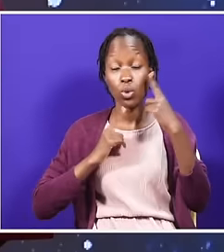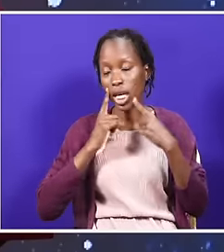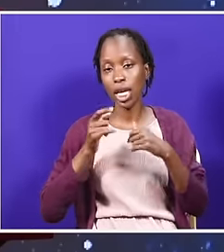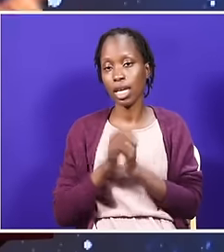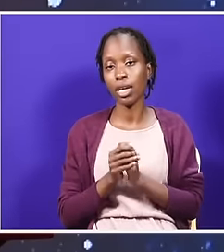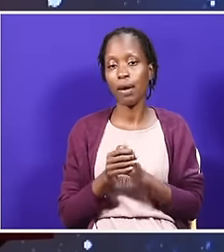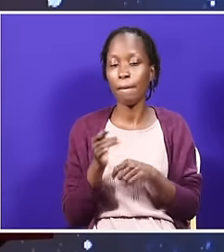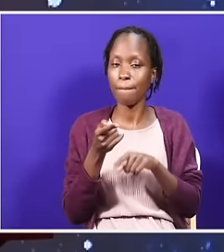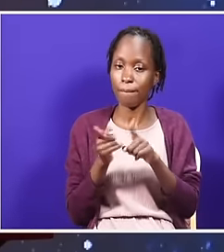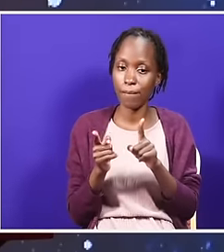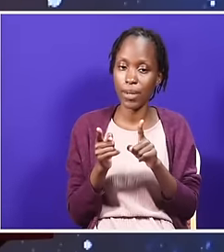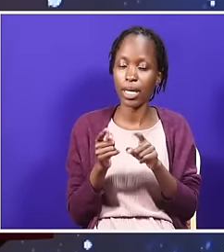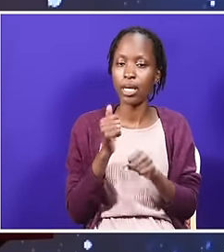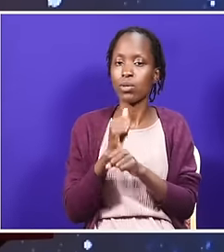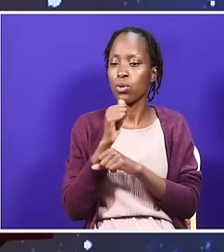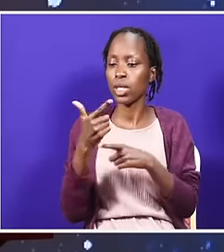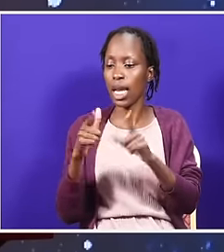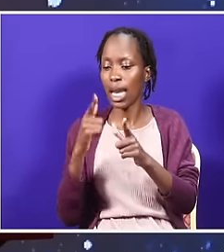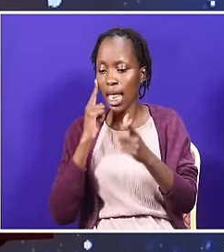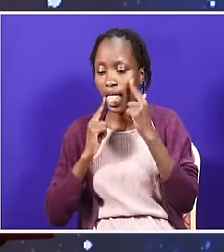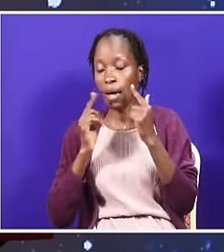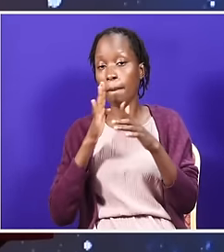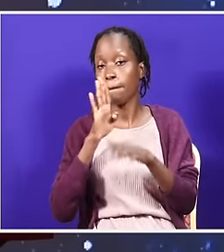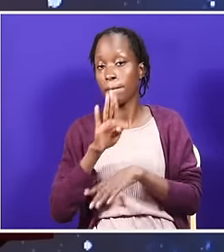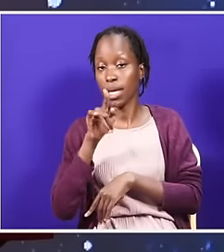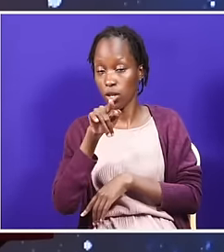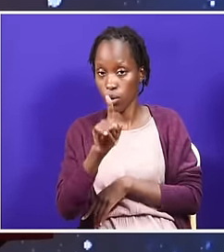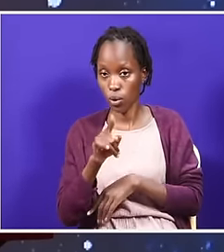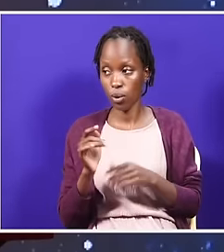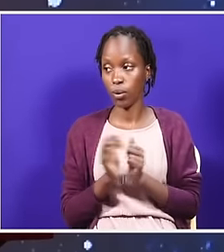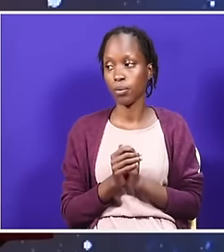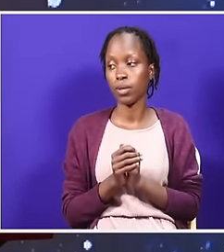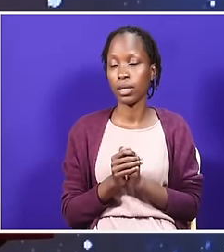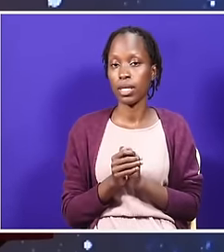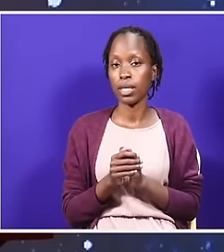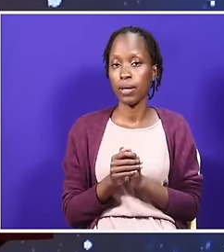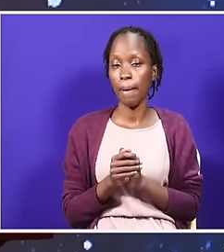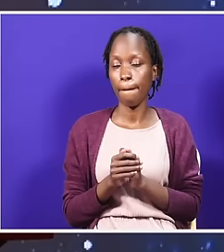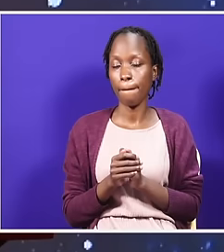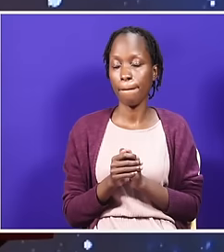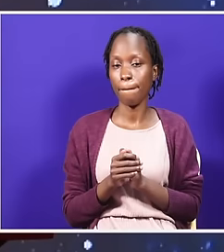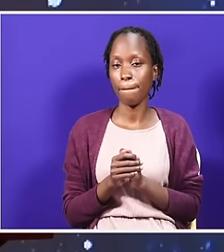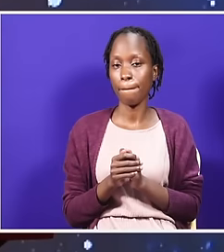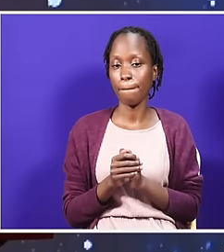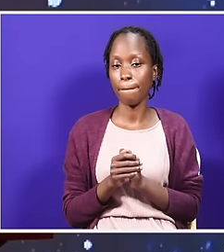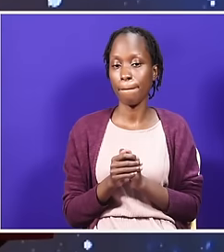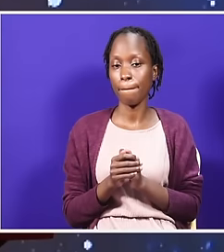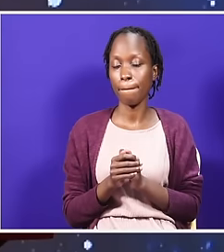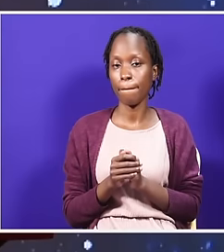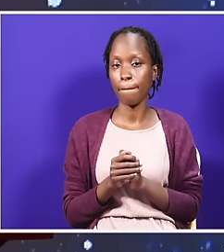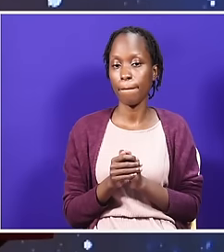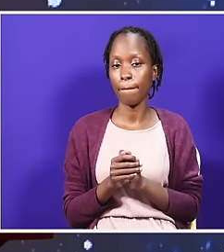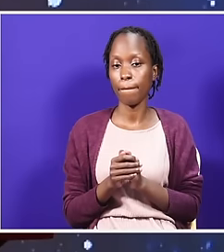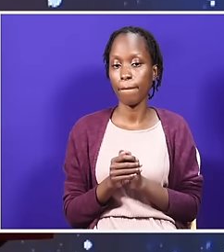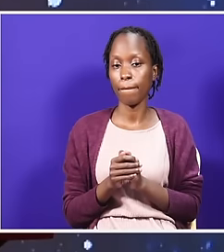to. But then don't let this be your identity. Turn to the Lord and do what David did.